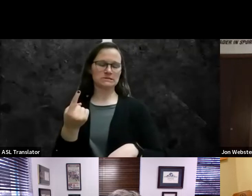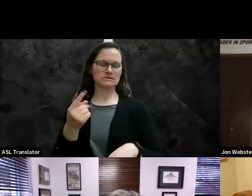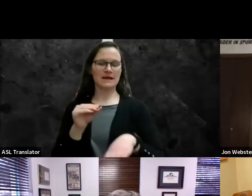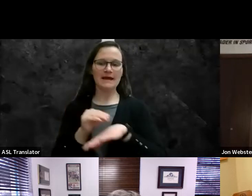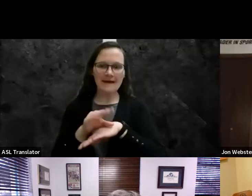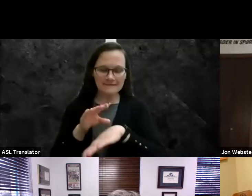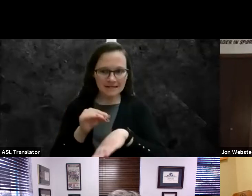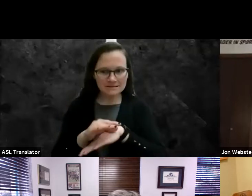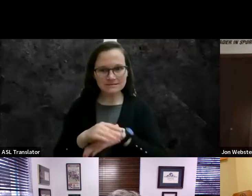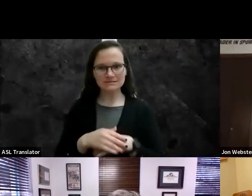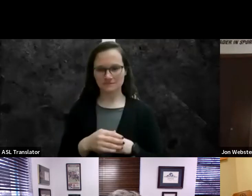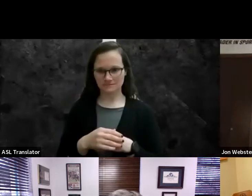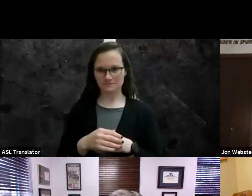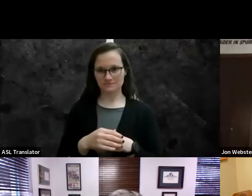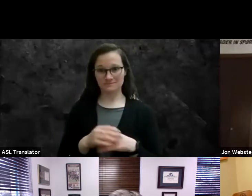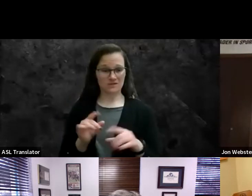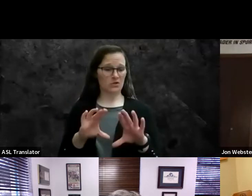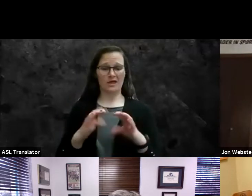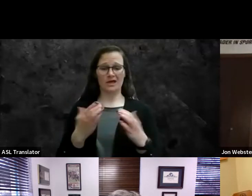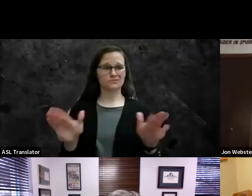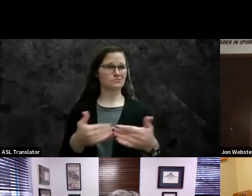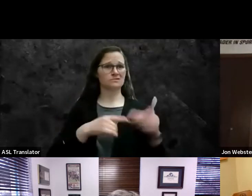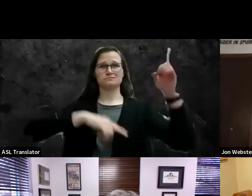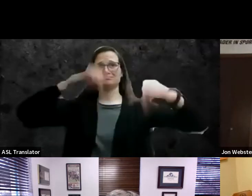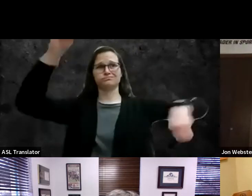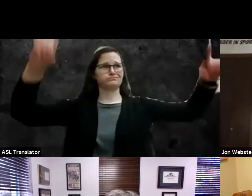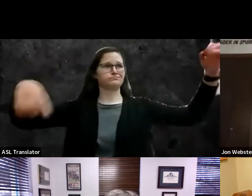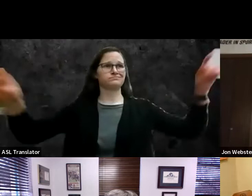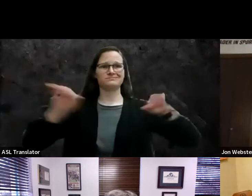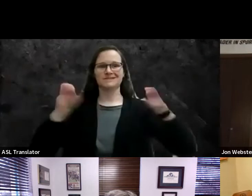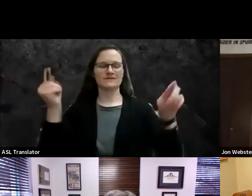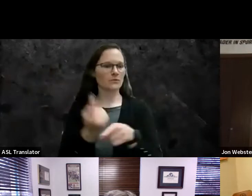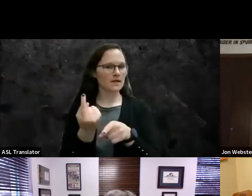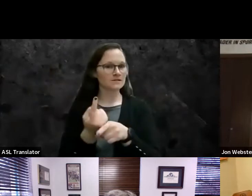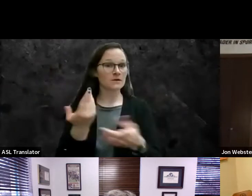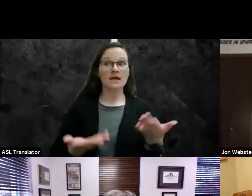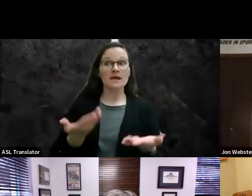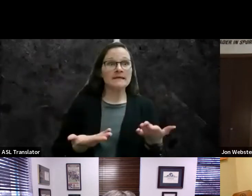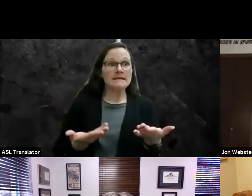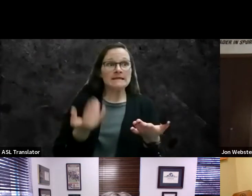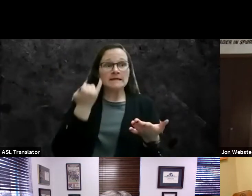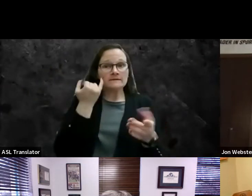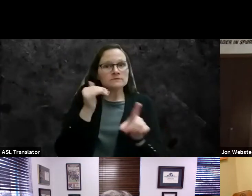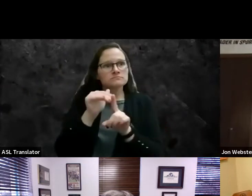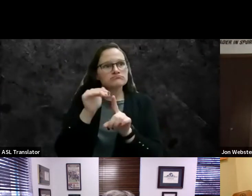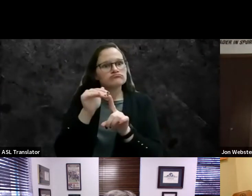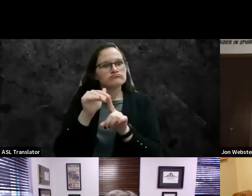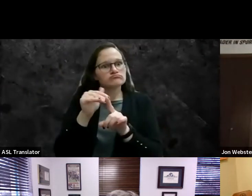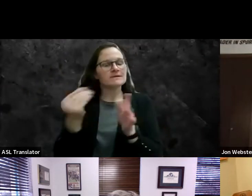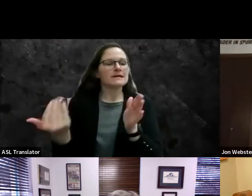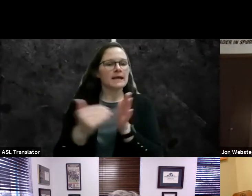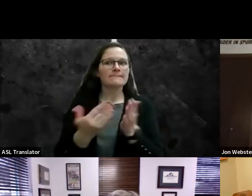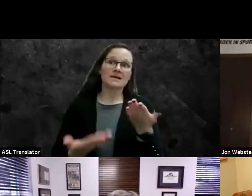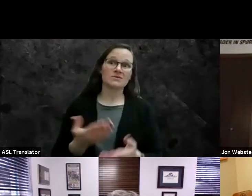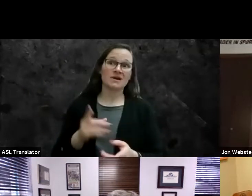classroom organizations are different. And so you may find that you may have to directly instruct the student, you know, could you please,